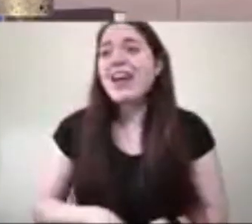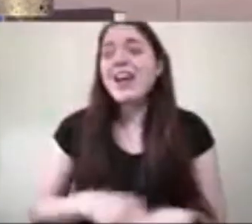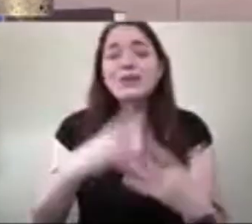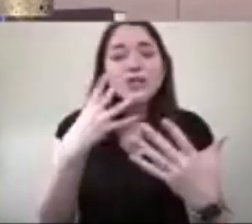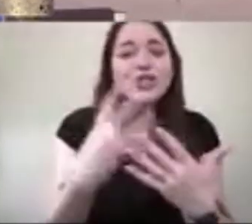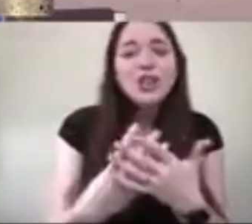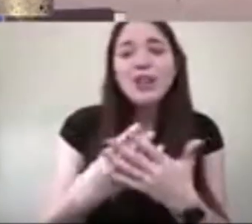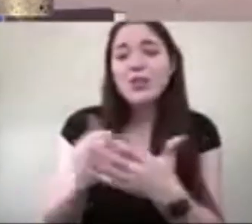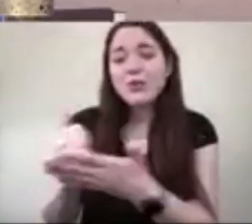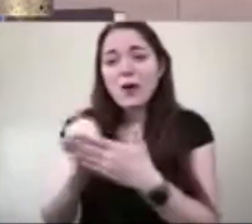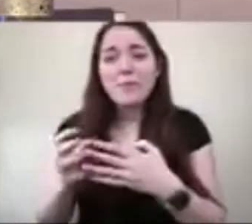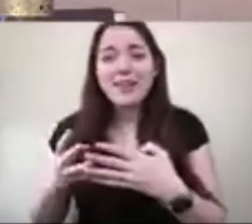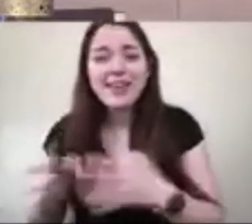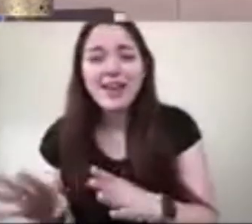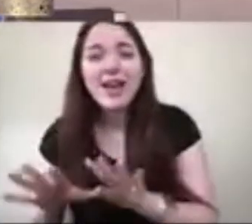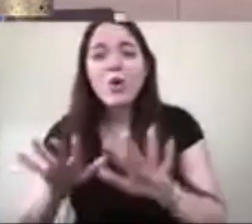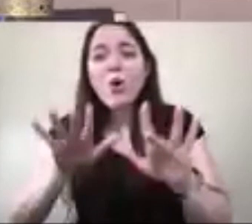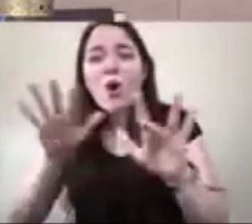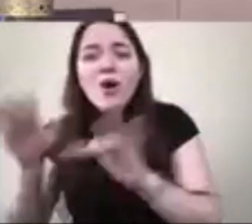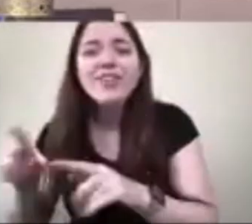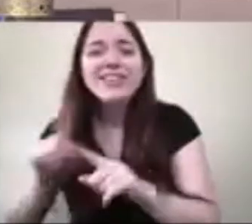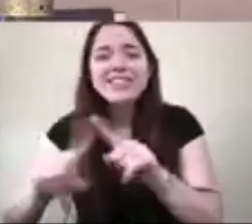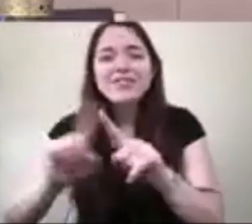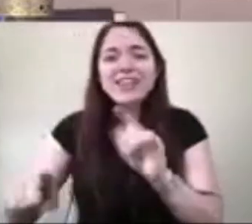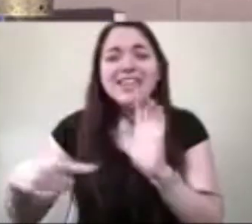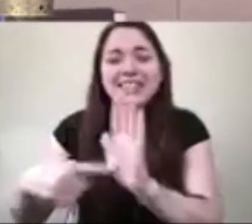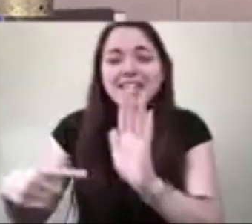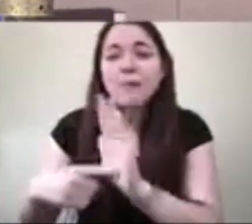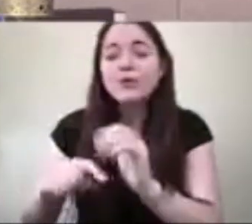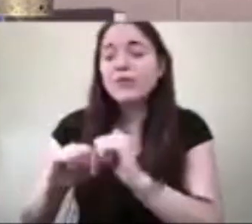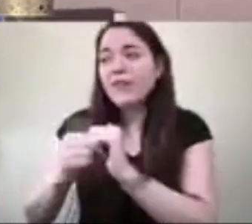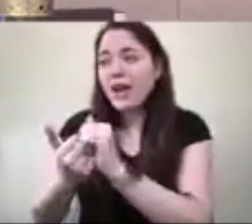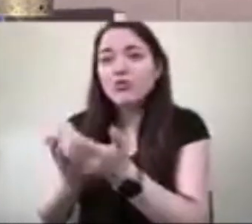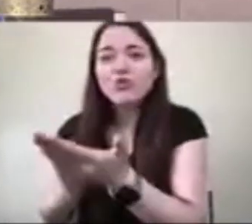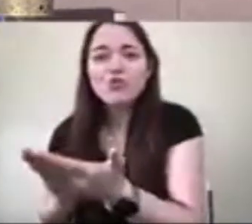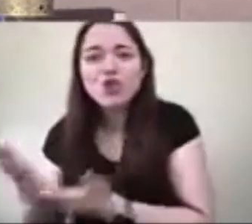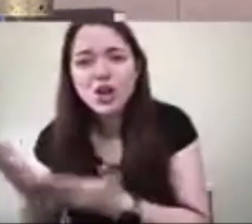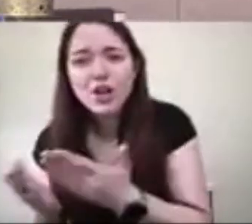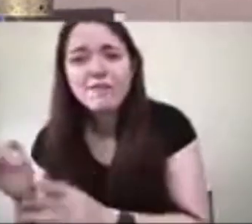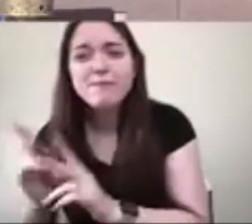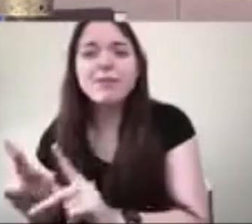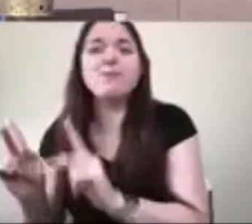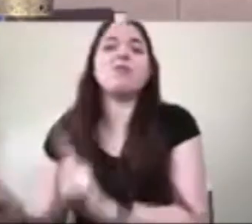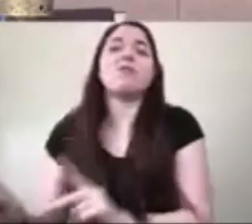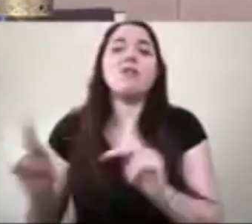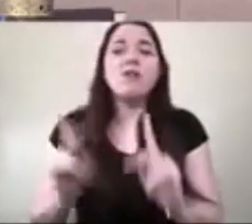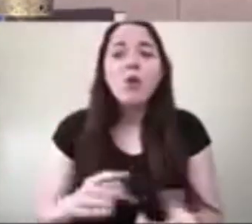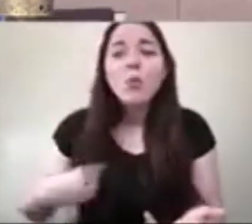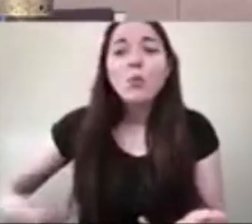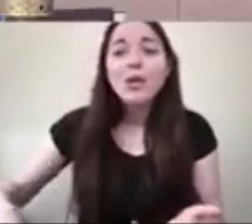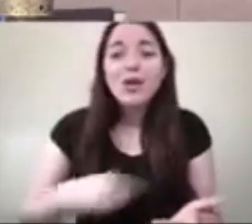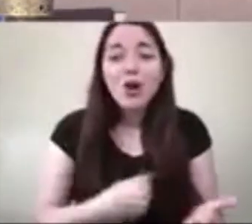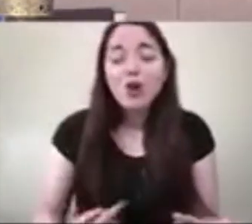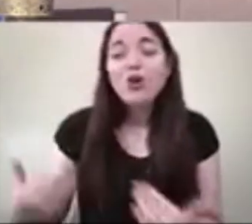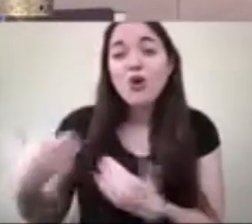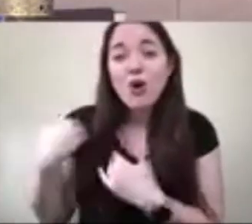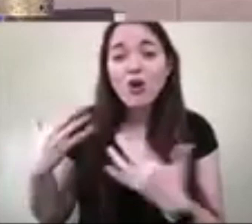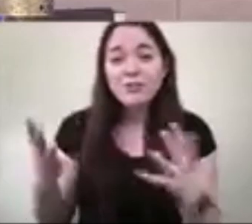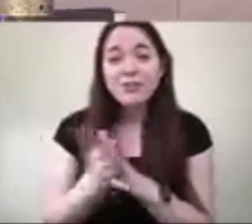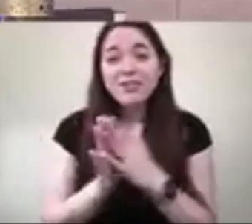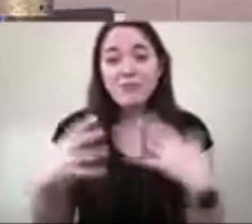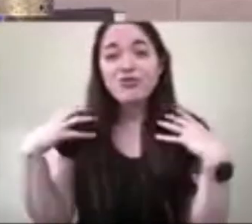whole people sharing these gifts of wholeness through the courage and the power of the Holy Spirit. We are called to put courageous faith